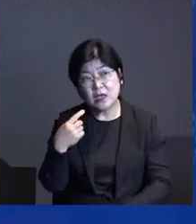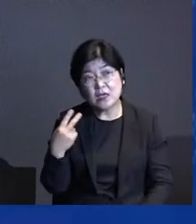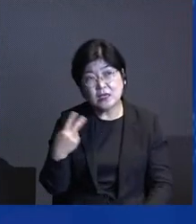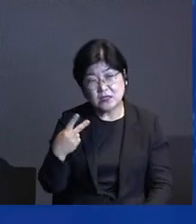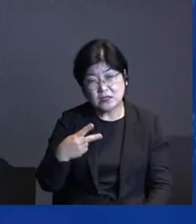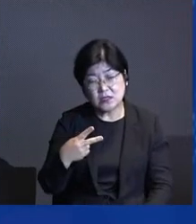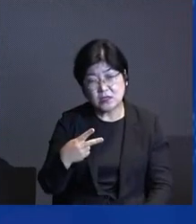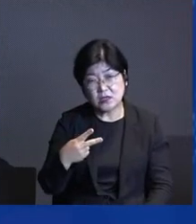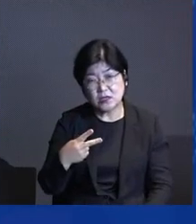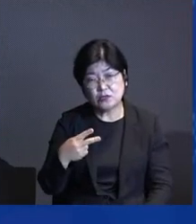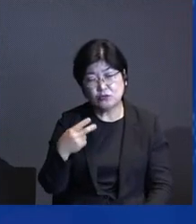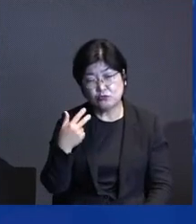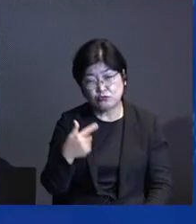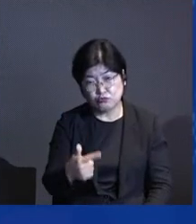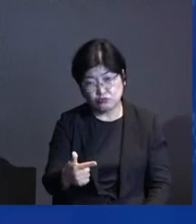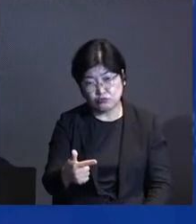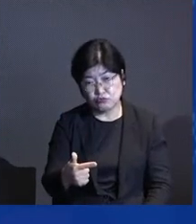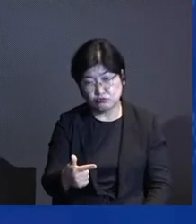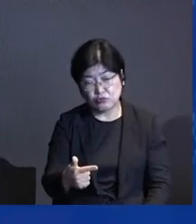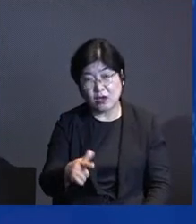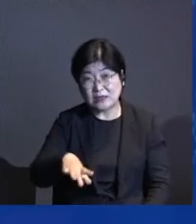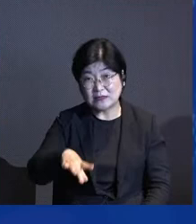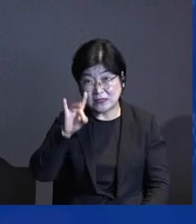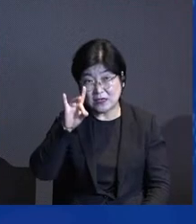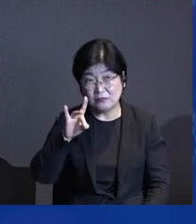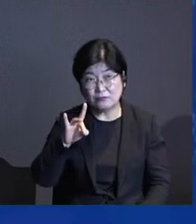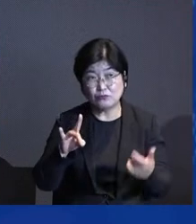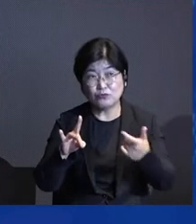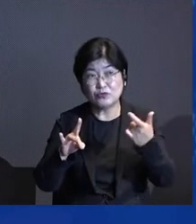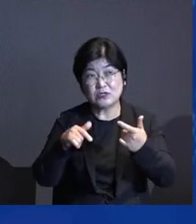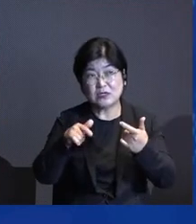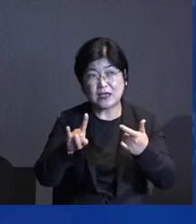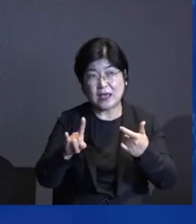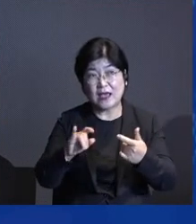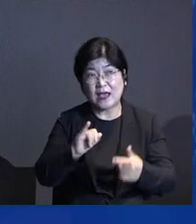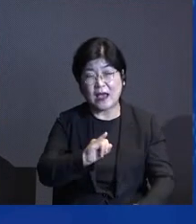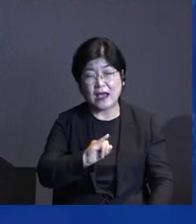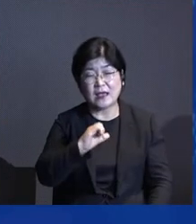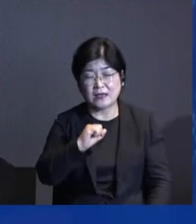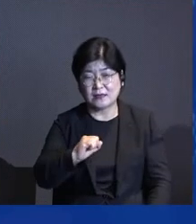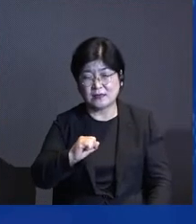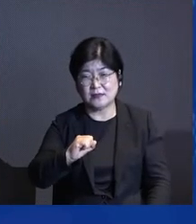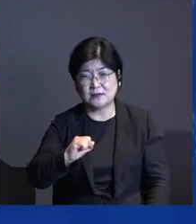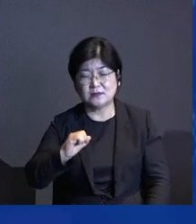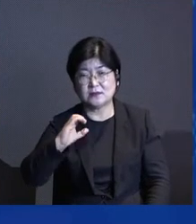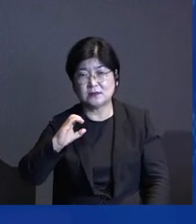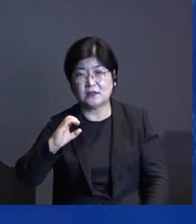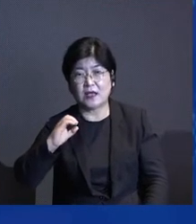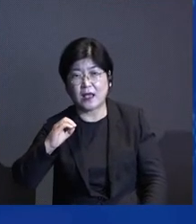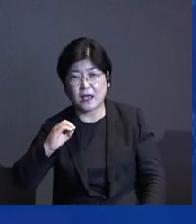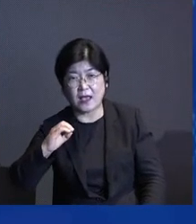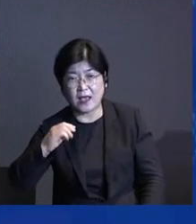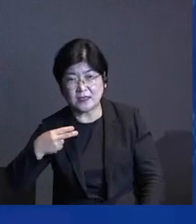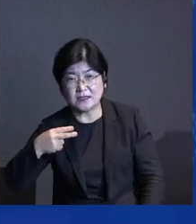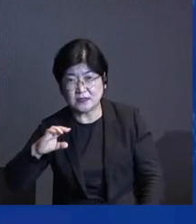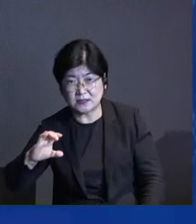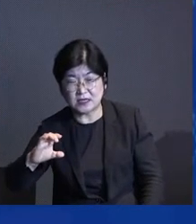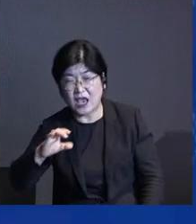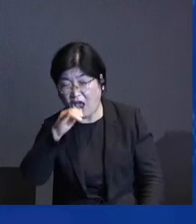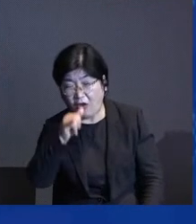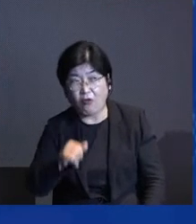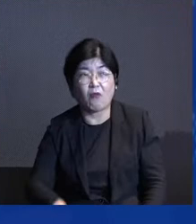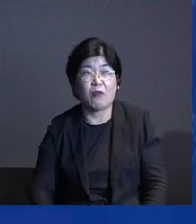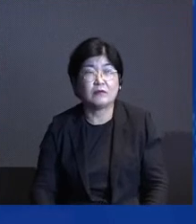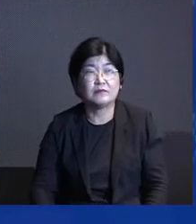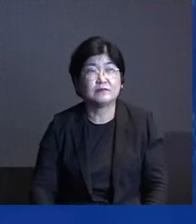out of 63 provinces of Vietnam. And the model is also included in